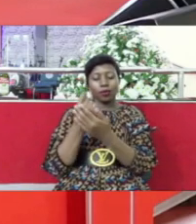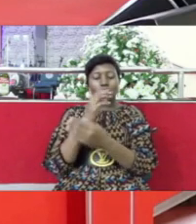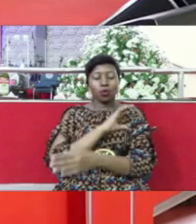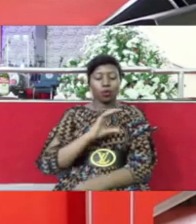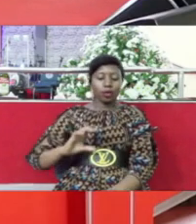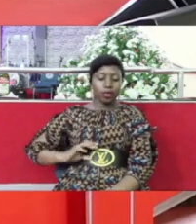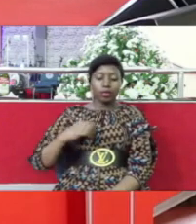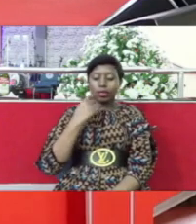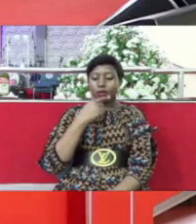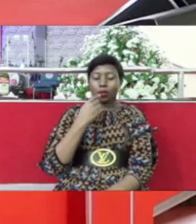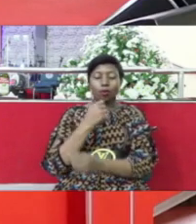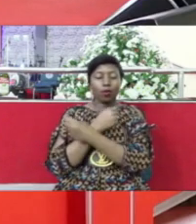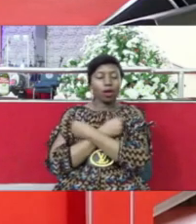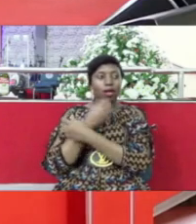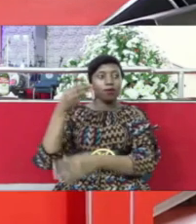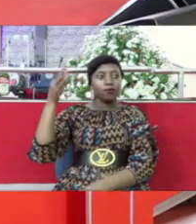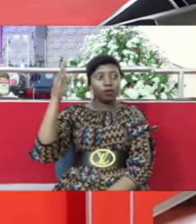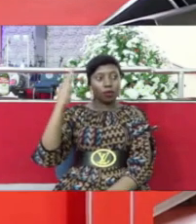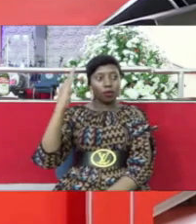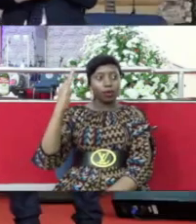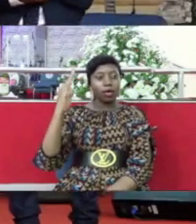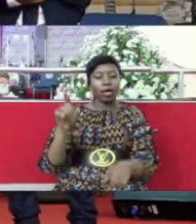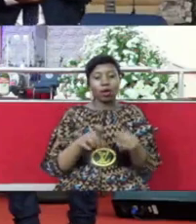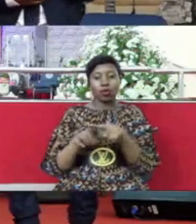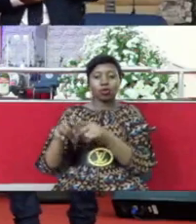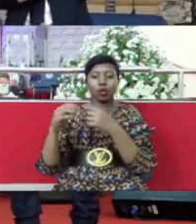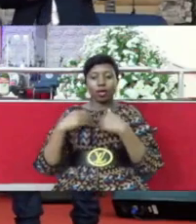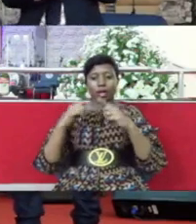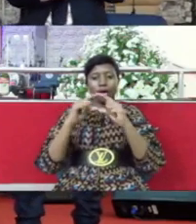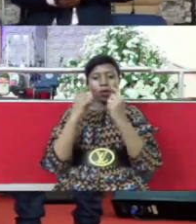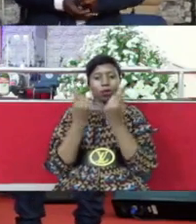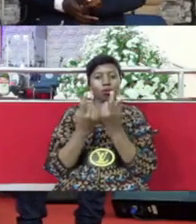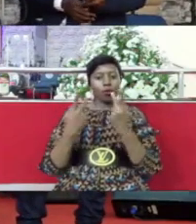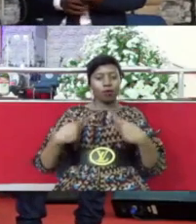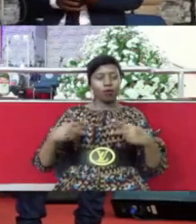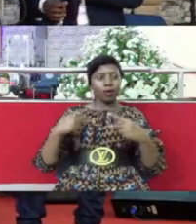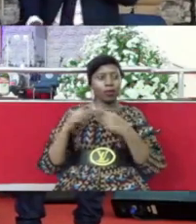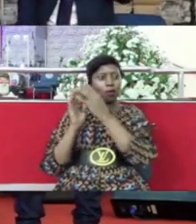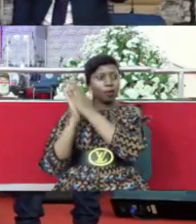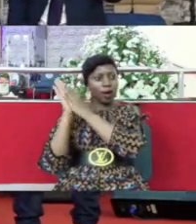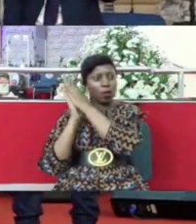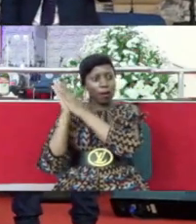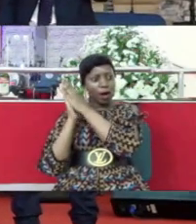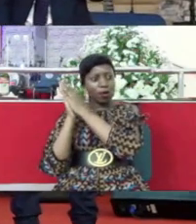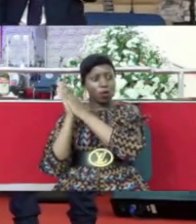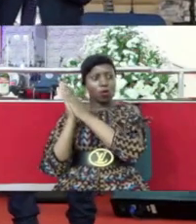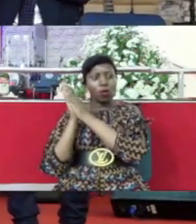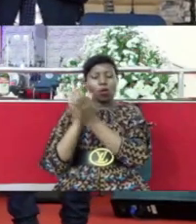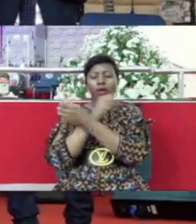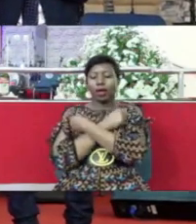there was some group of people called the Mau Mau. Na kulikuwa na Mau Mau. And they did not like Christians. Hawakupenda